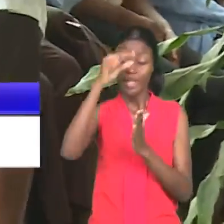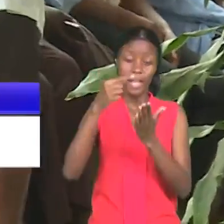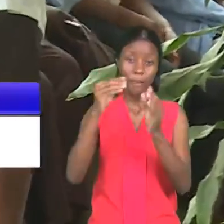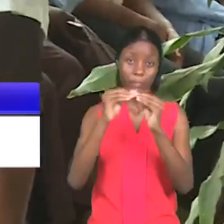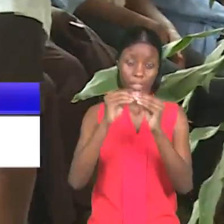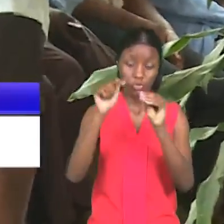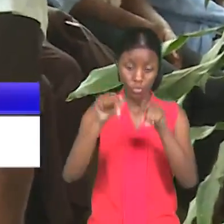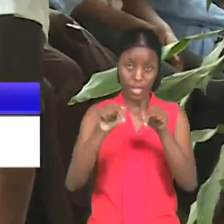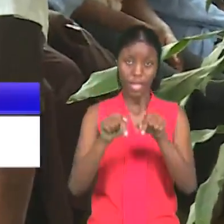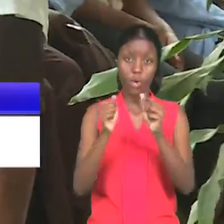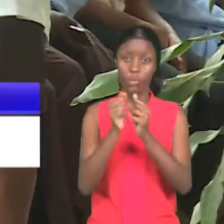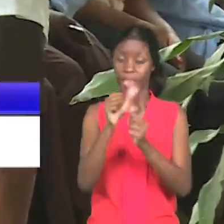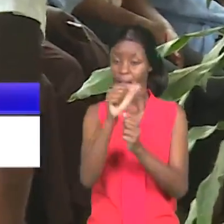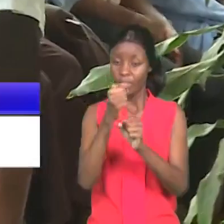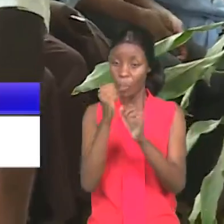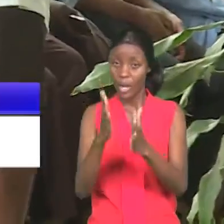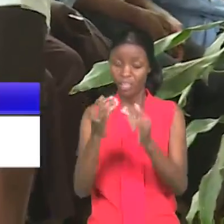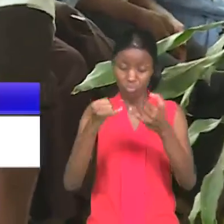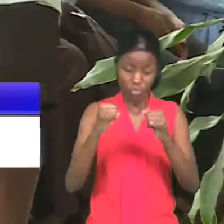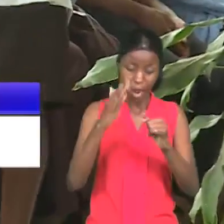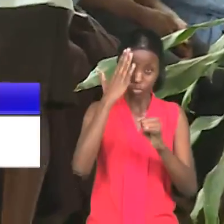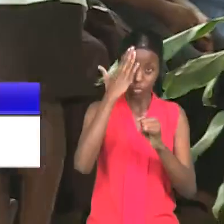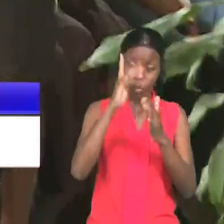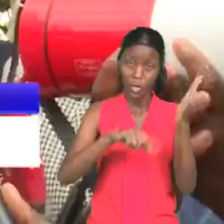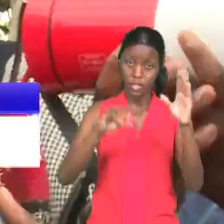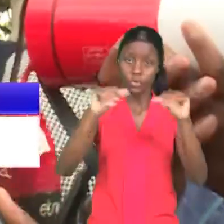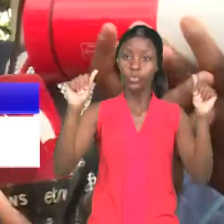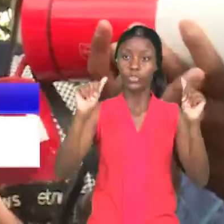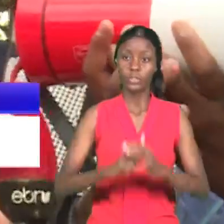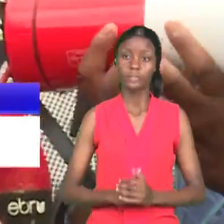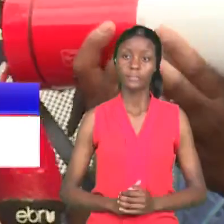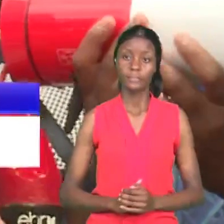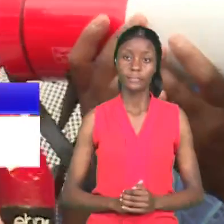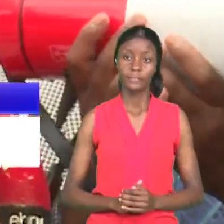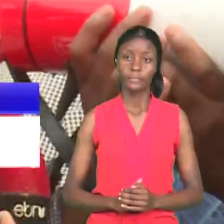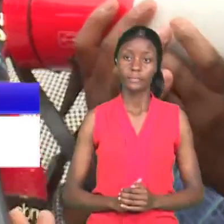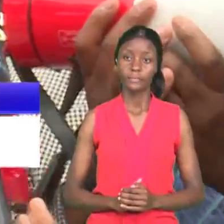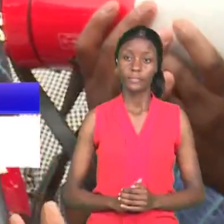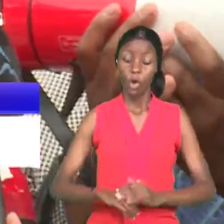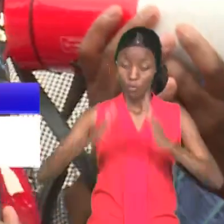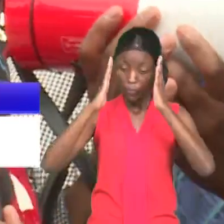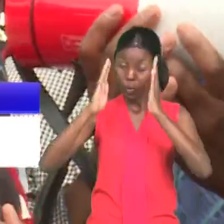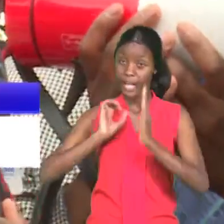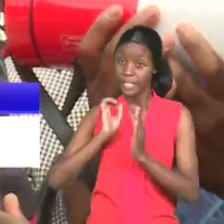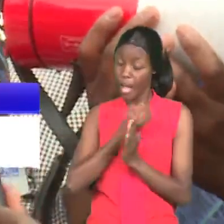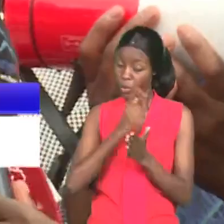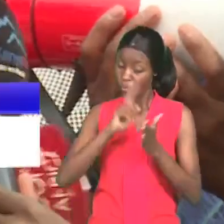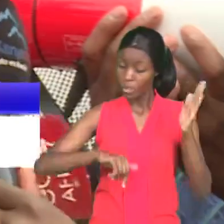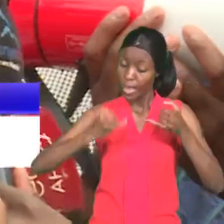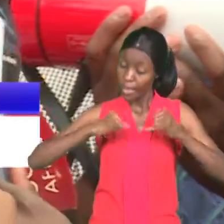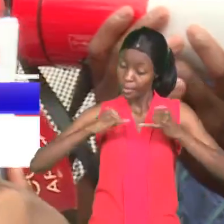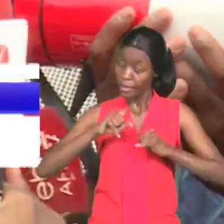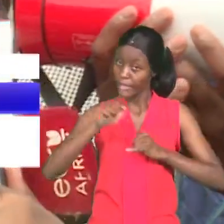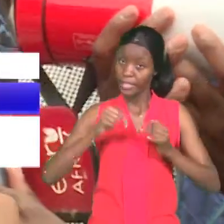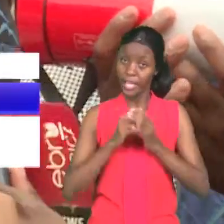meeting today with various stakeholders to try and get an immediate solution. Lakini our commitment, we will implement the structure. Kama